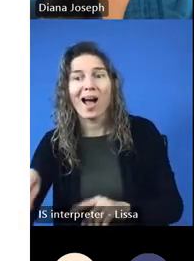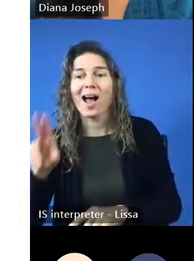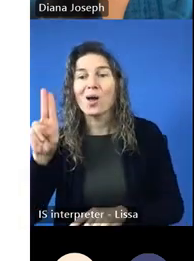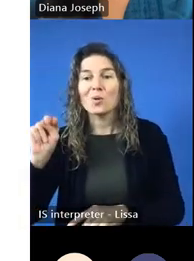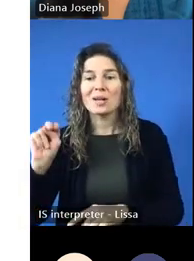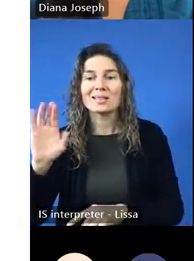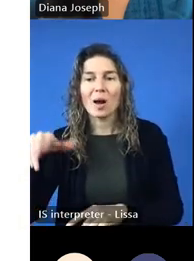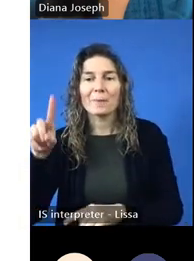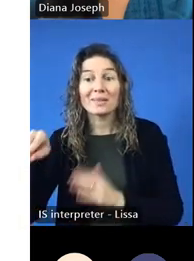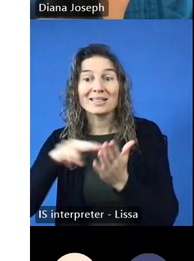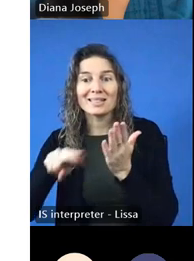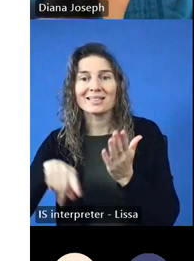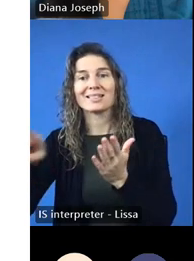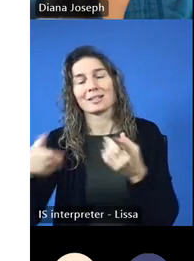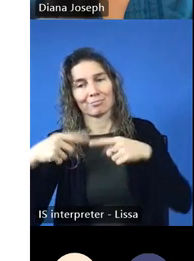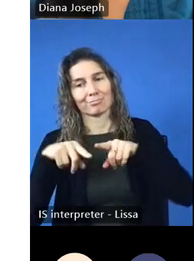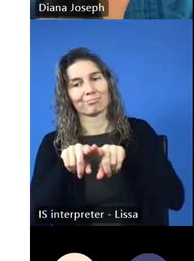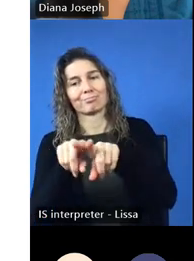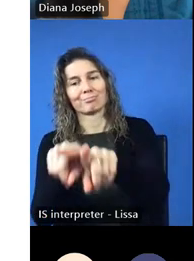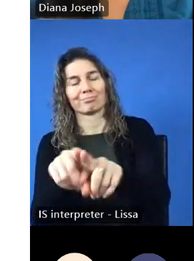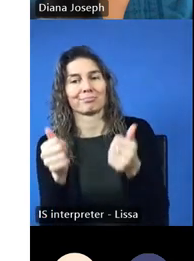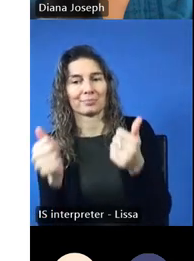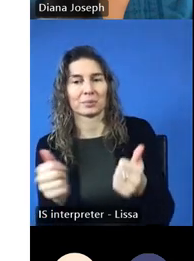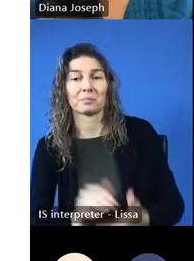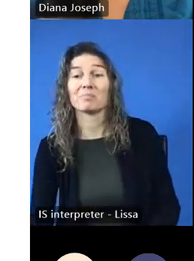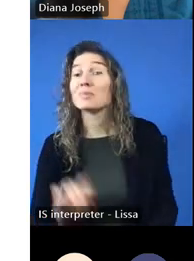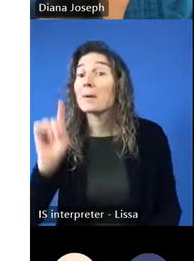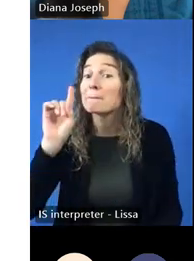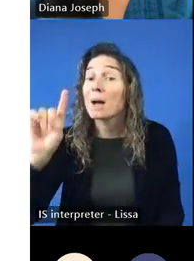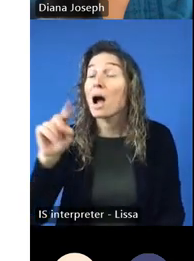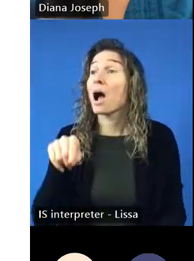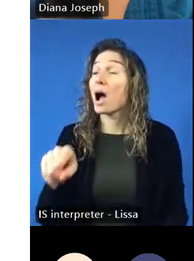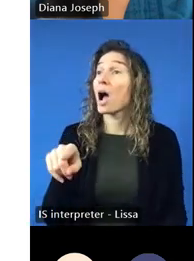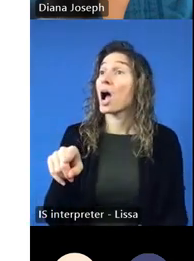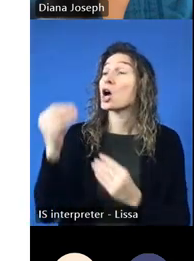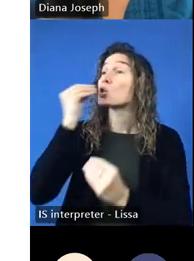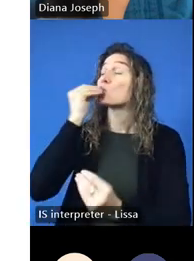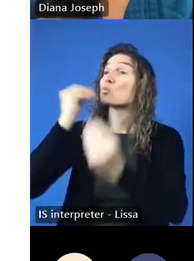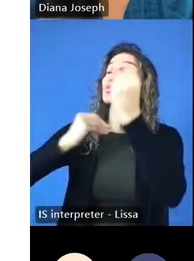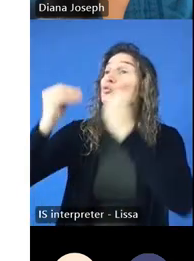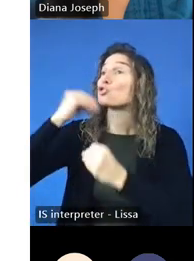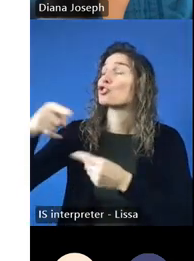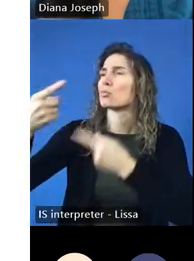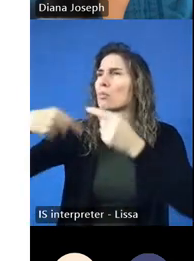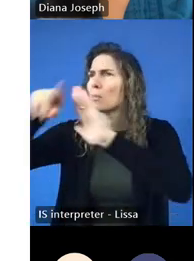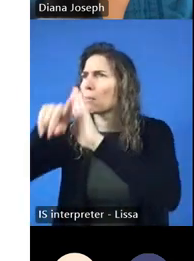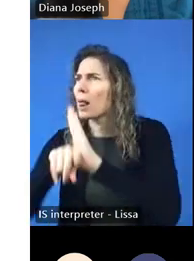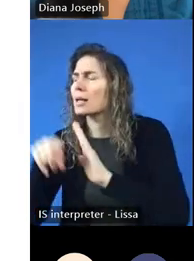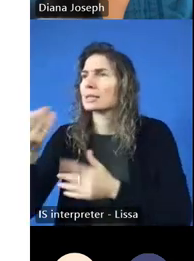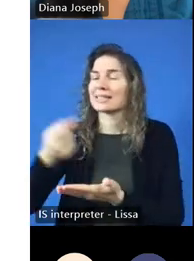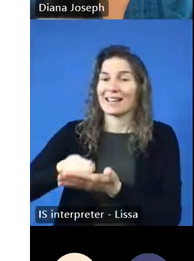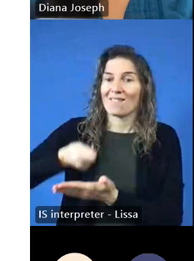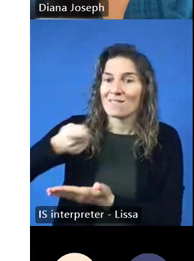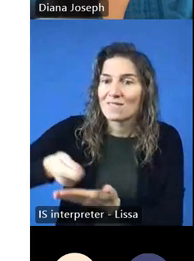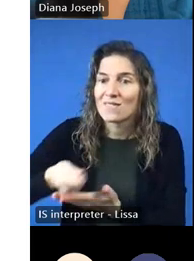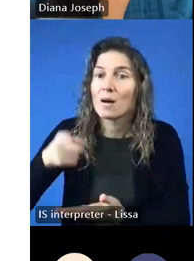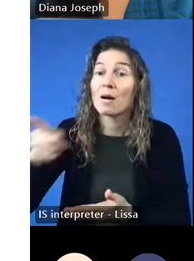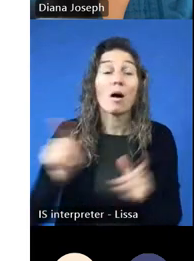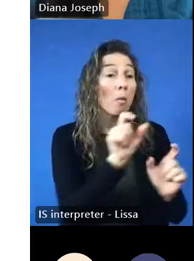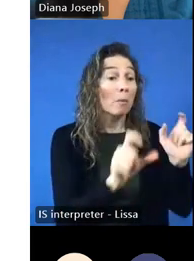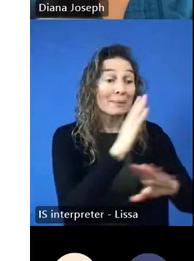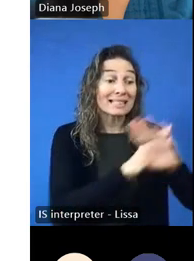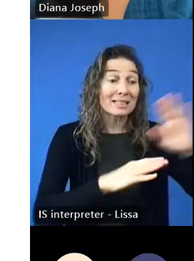often excluded from nutrition policies, programs, and investments, either completely not mentioned,